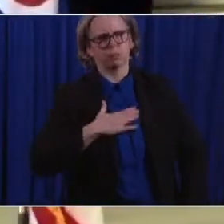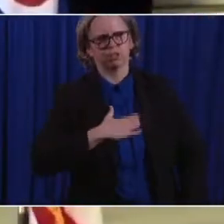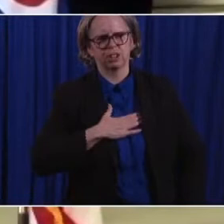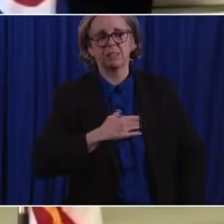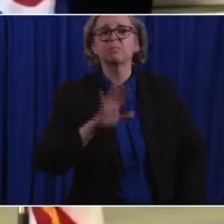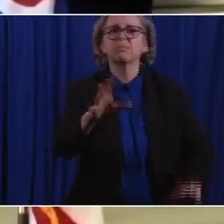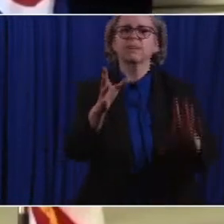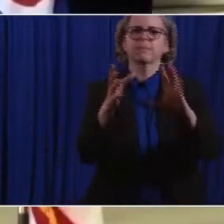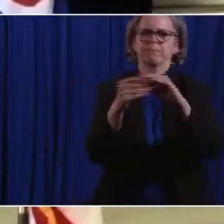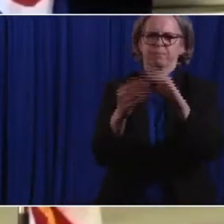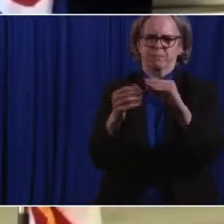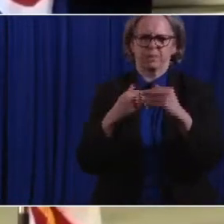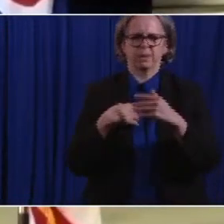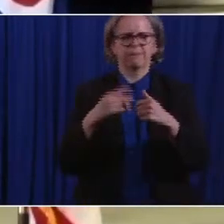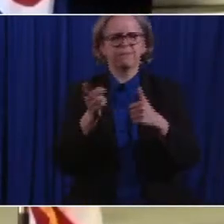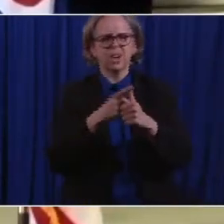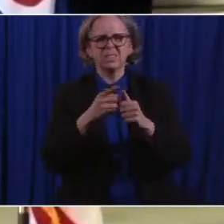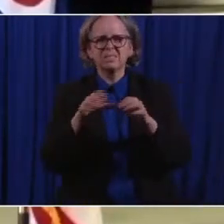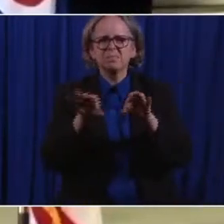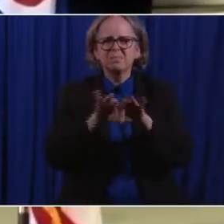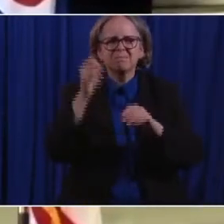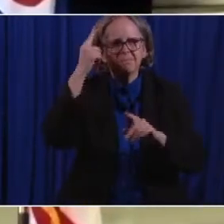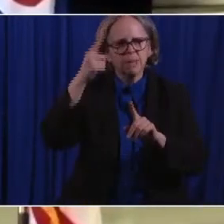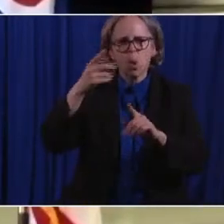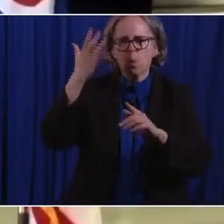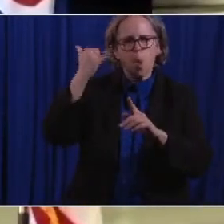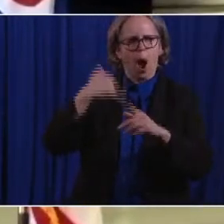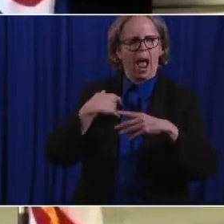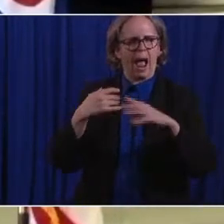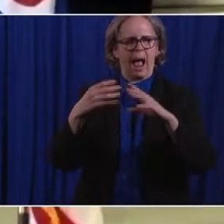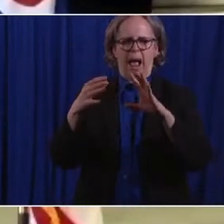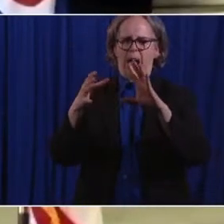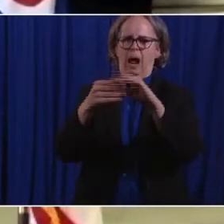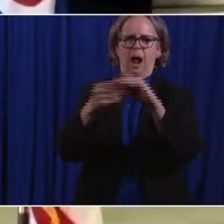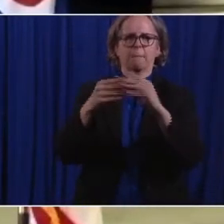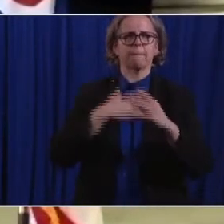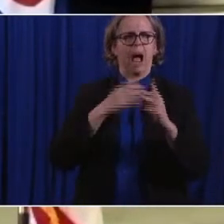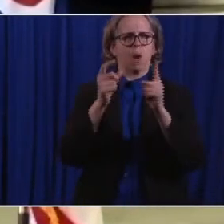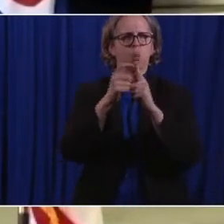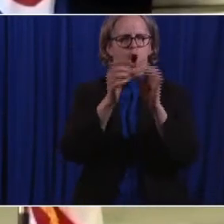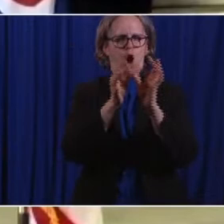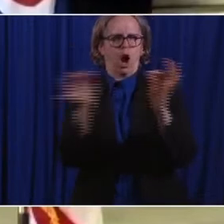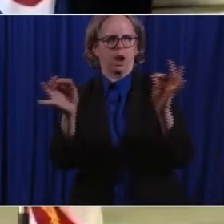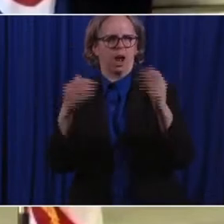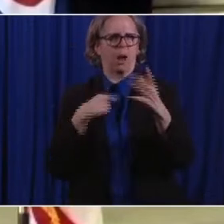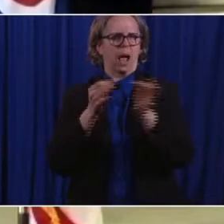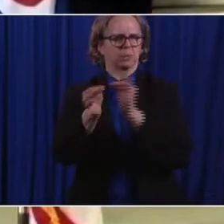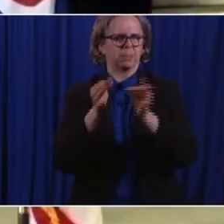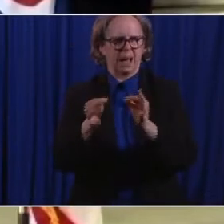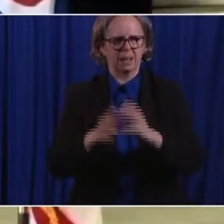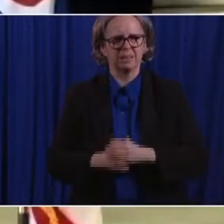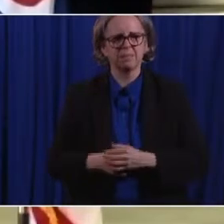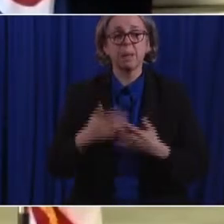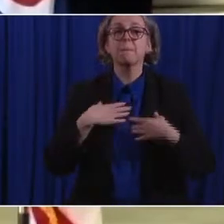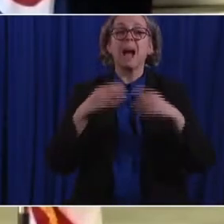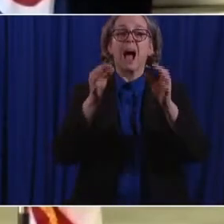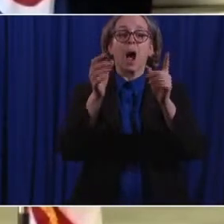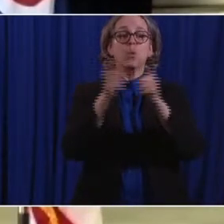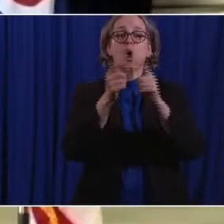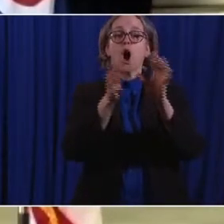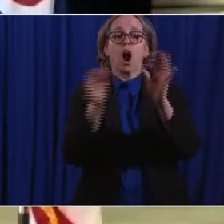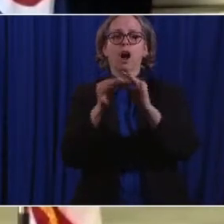things. And the context for my words were built around an article that I posted where